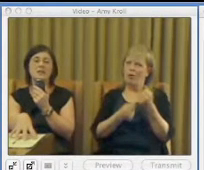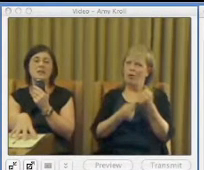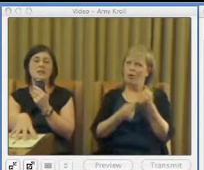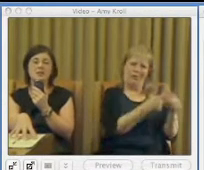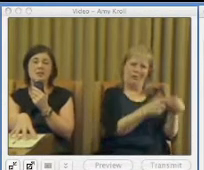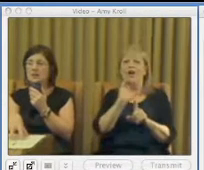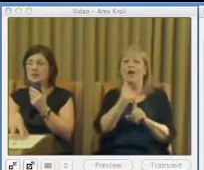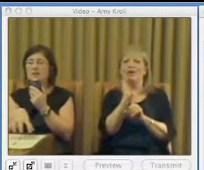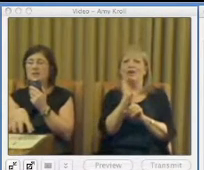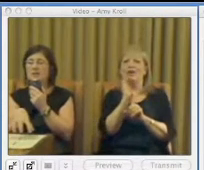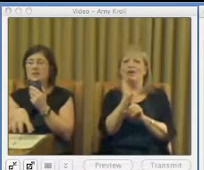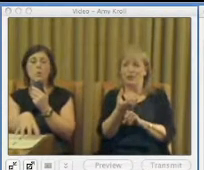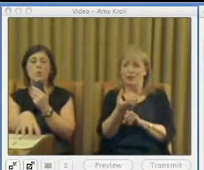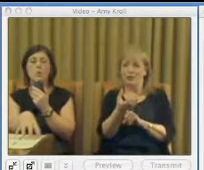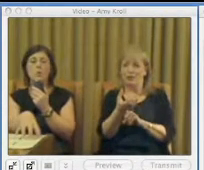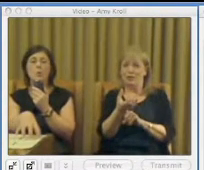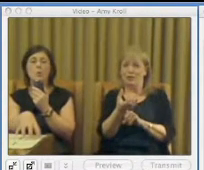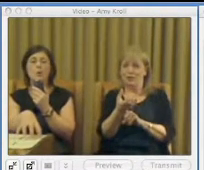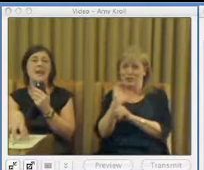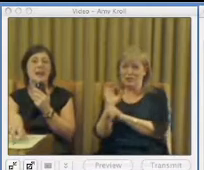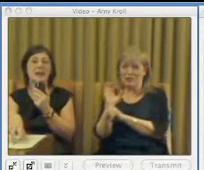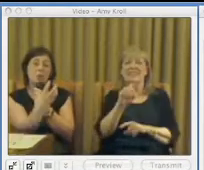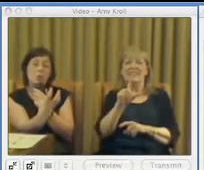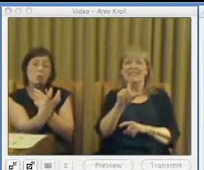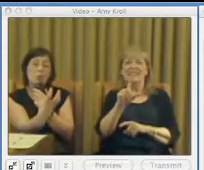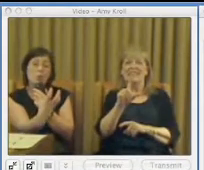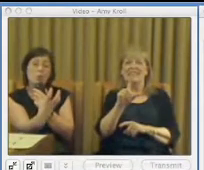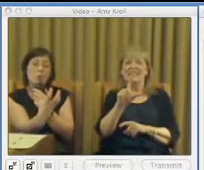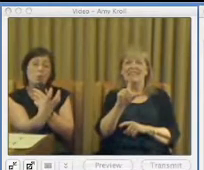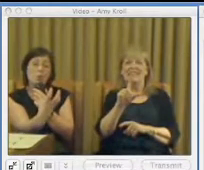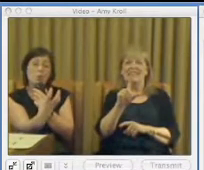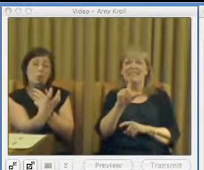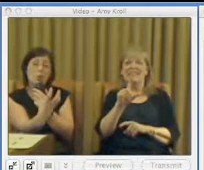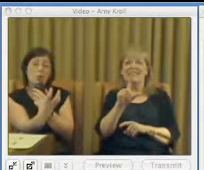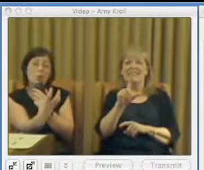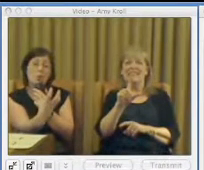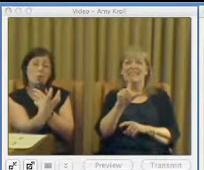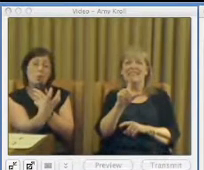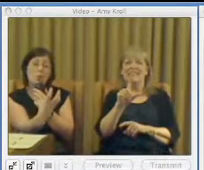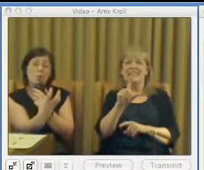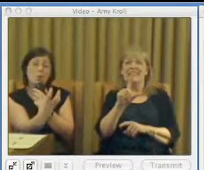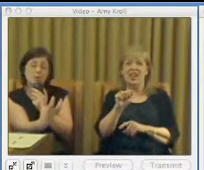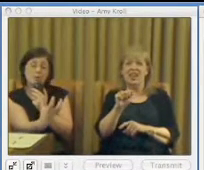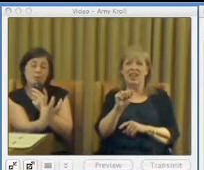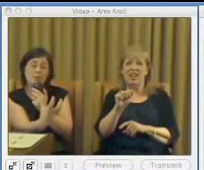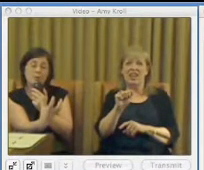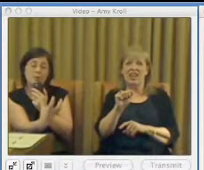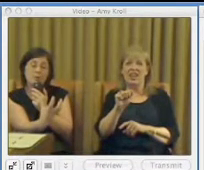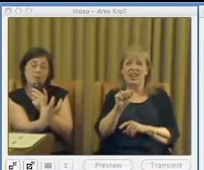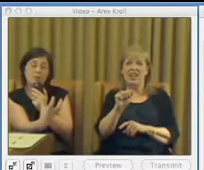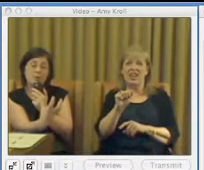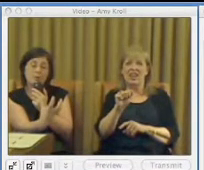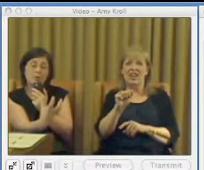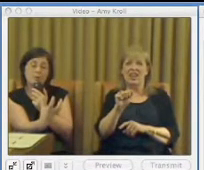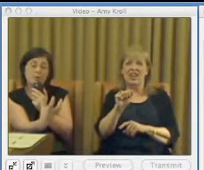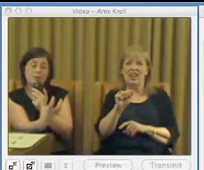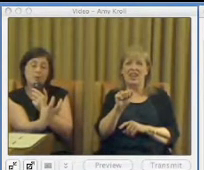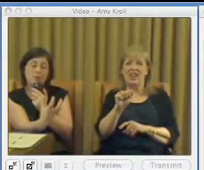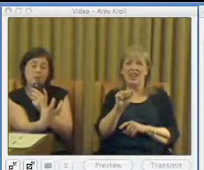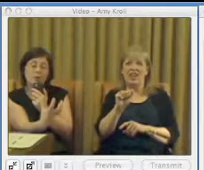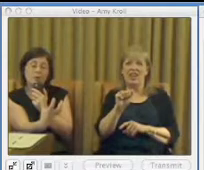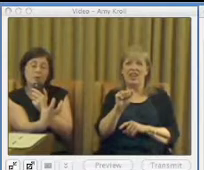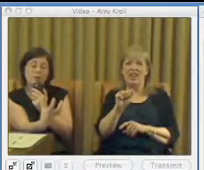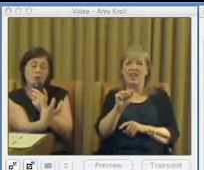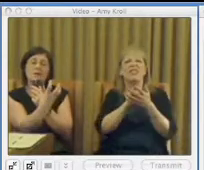And Cecilia Bardenshire would talk about that as talk as text. So the talk from person A is considered to be